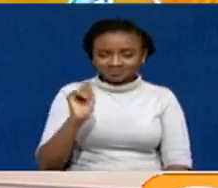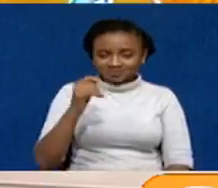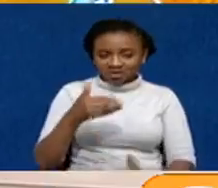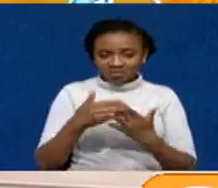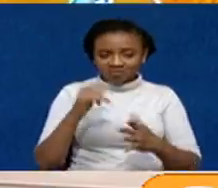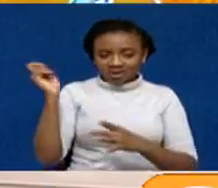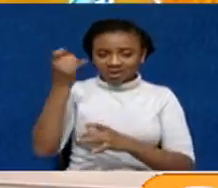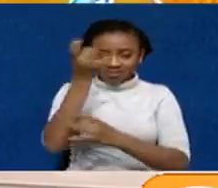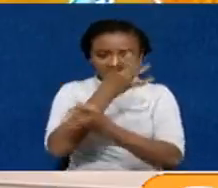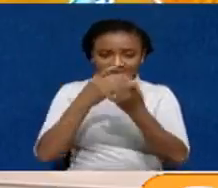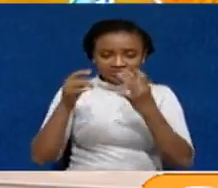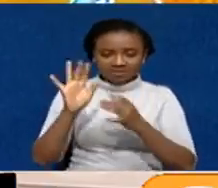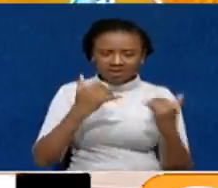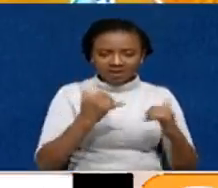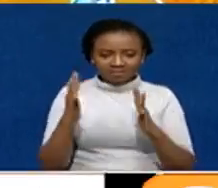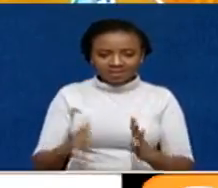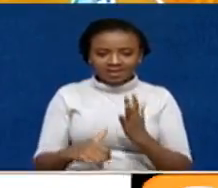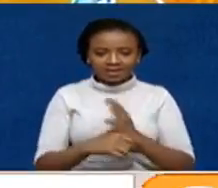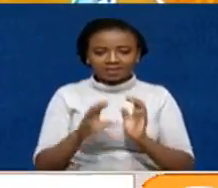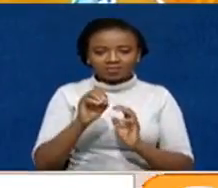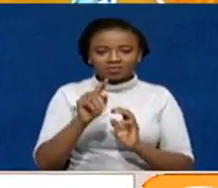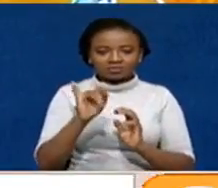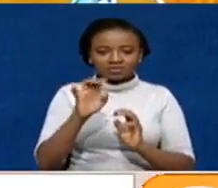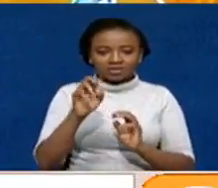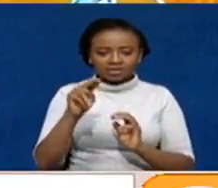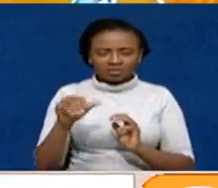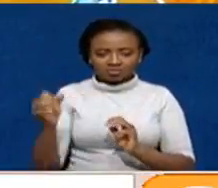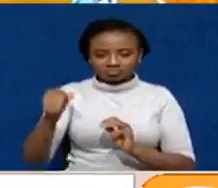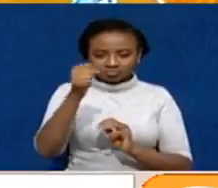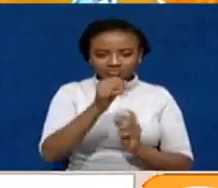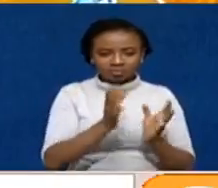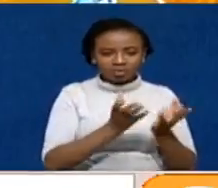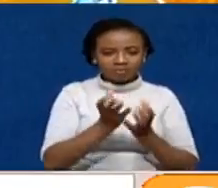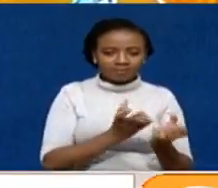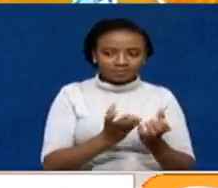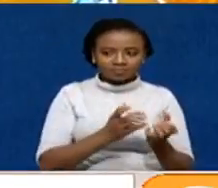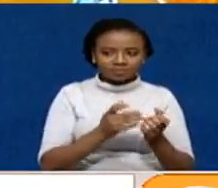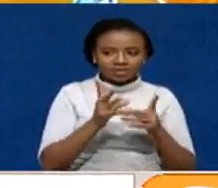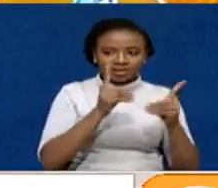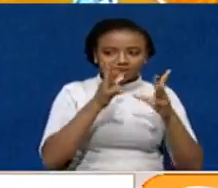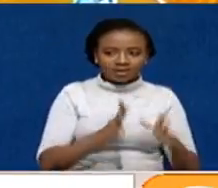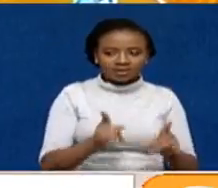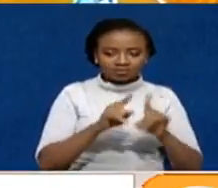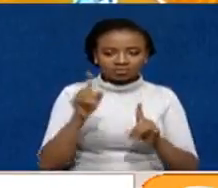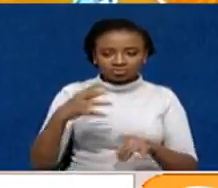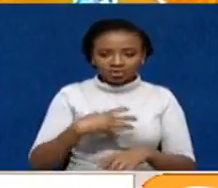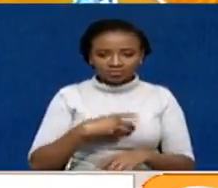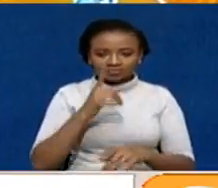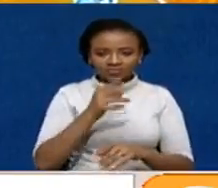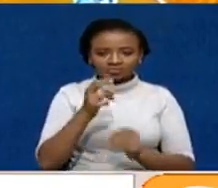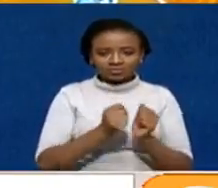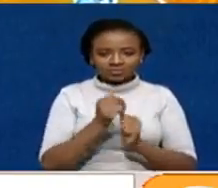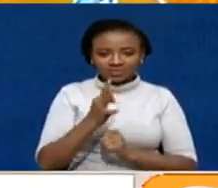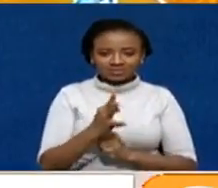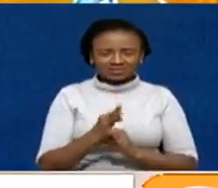former Harambee Stars and Luton Town FC player Taiwo Atieno has been appointed commercial director by the Kenyan Premier League. Taiwo retired in 2013 and embarked